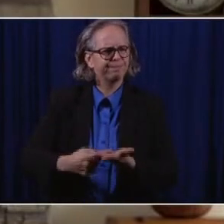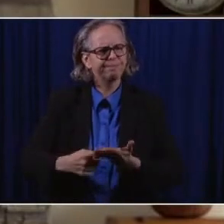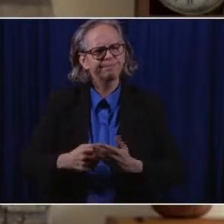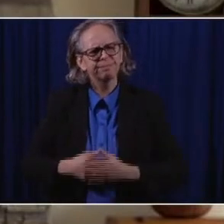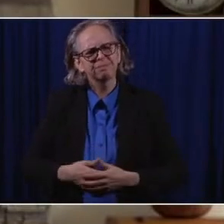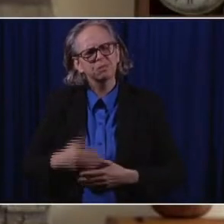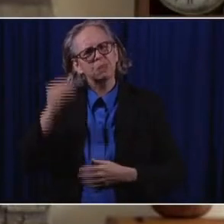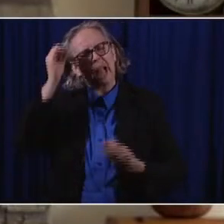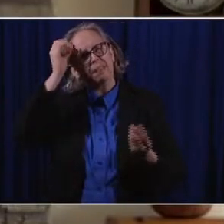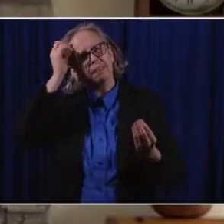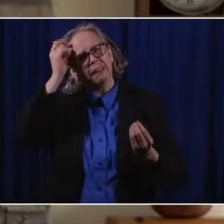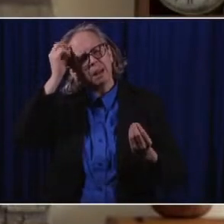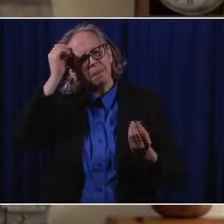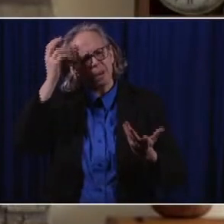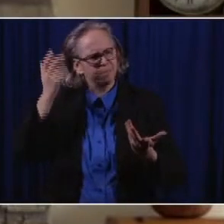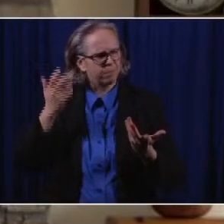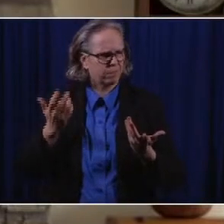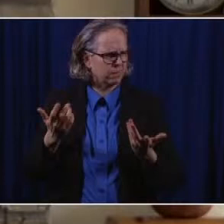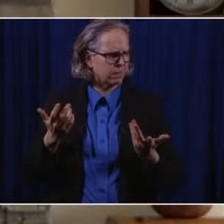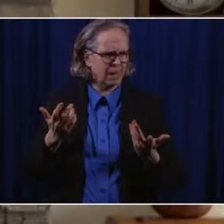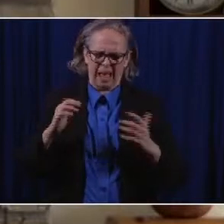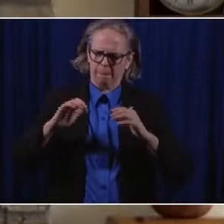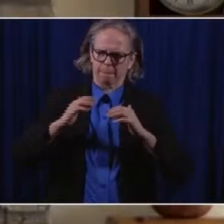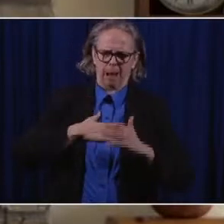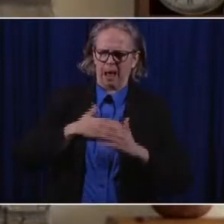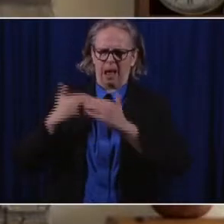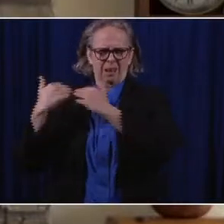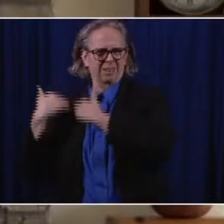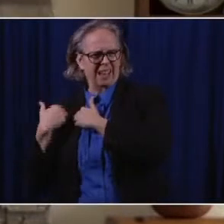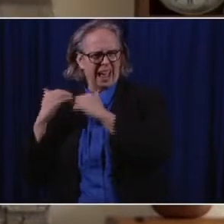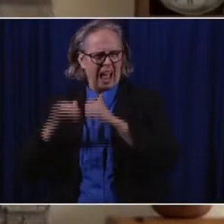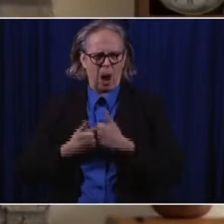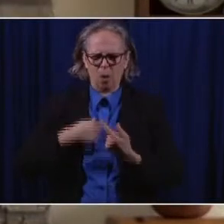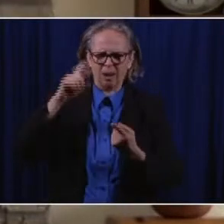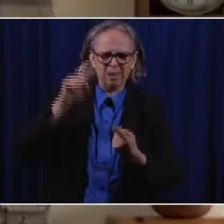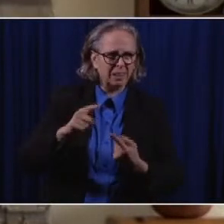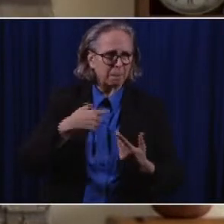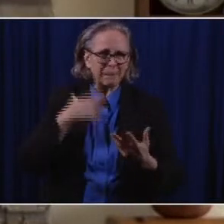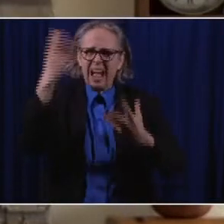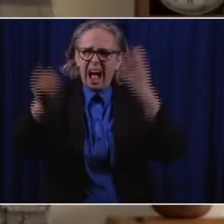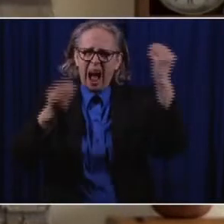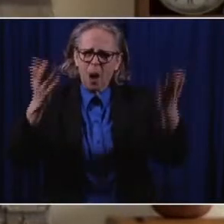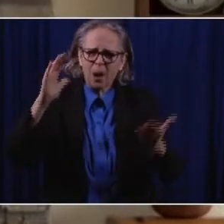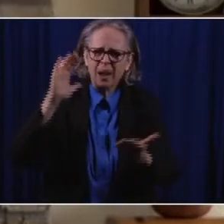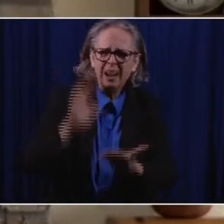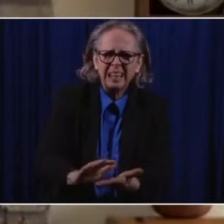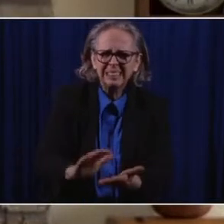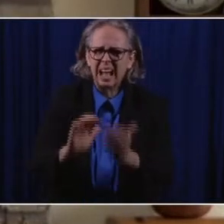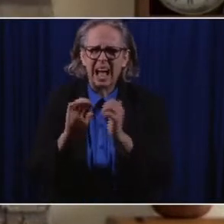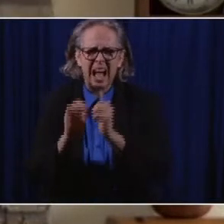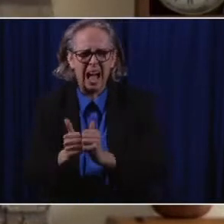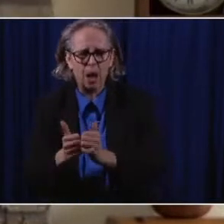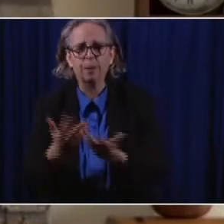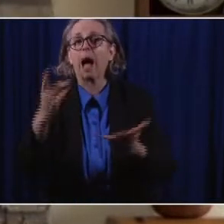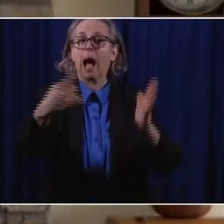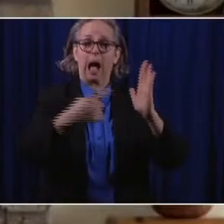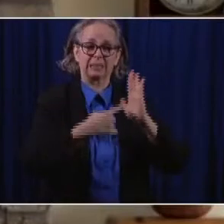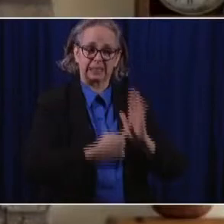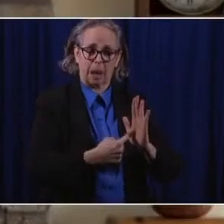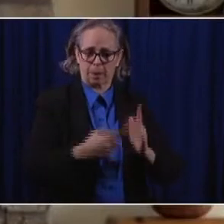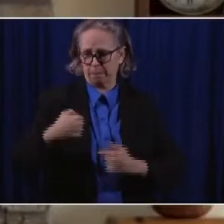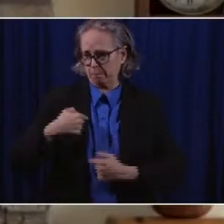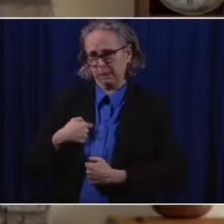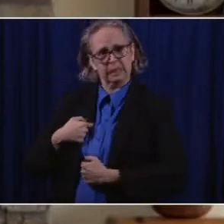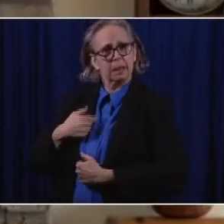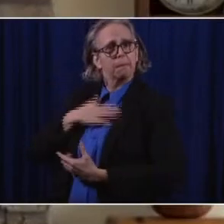and, what in their life can they pull back from. Something that Fran and I have done.